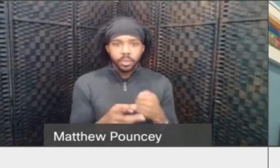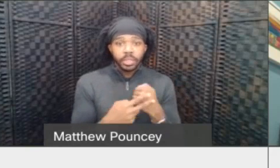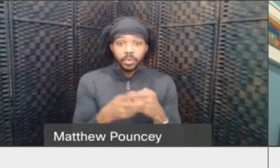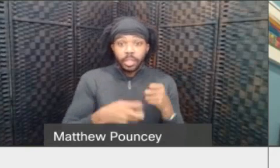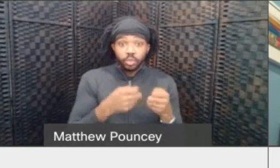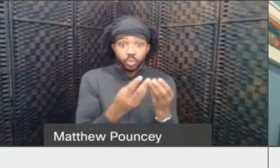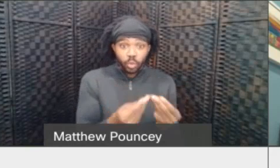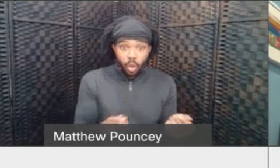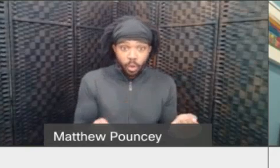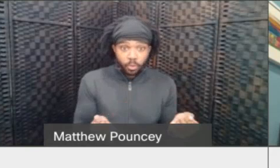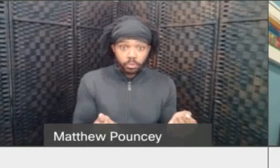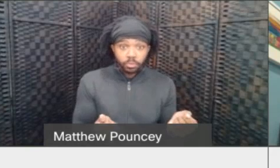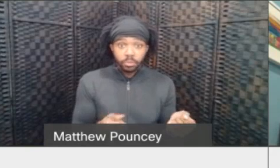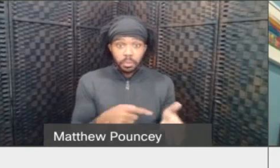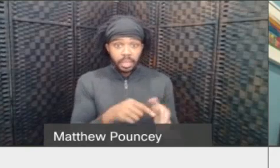billing? So